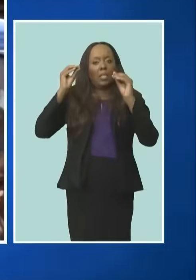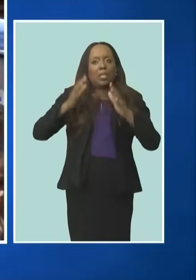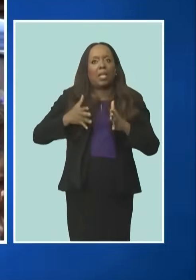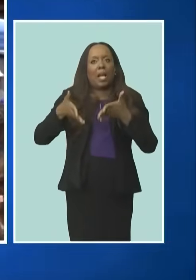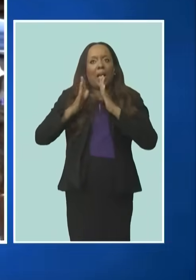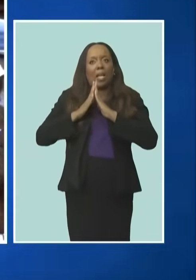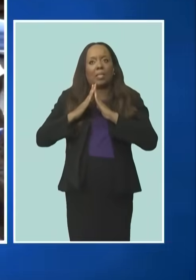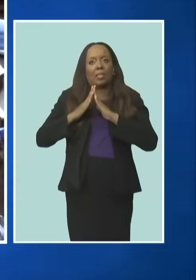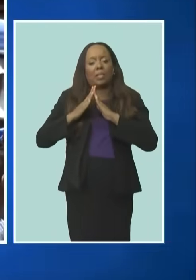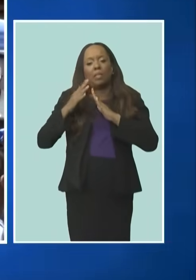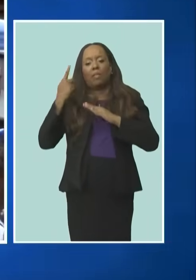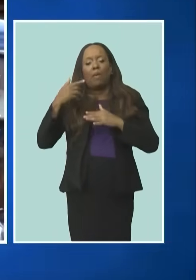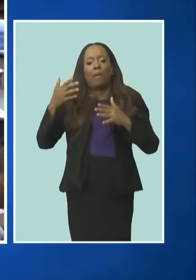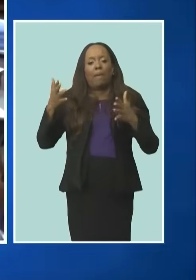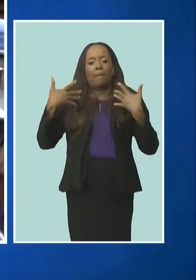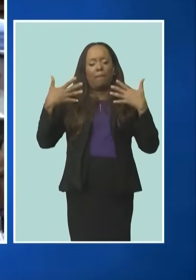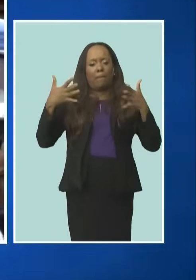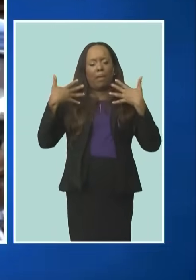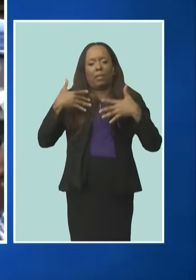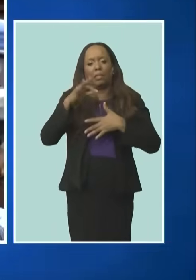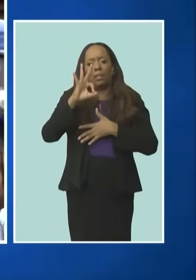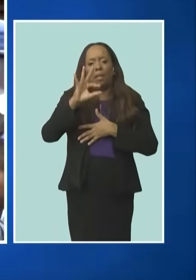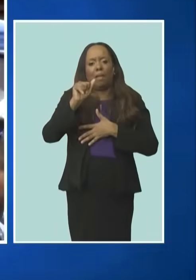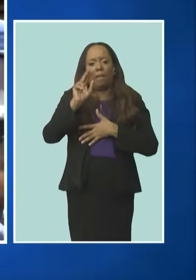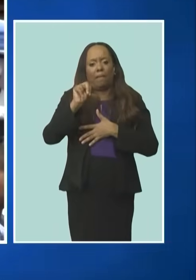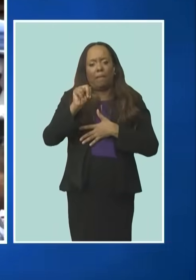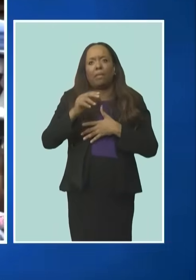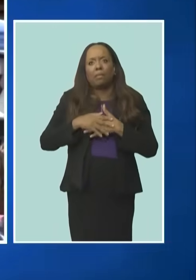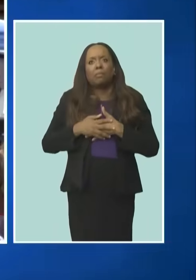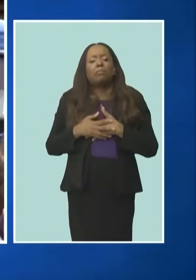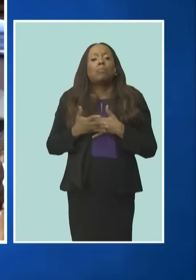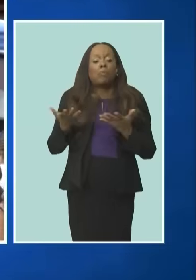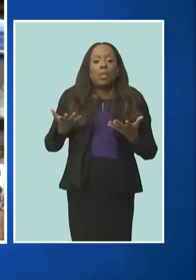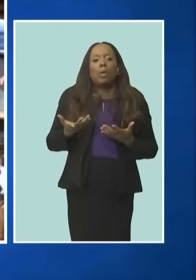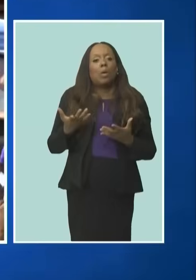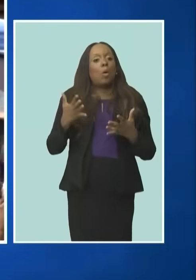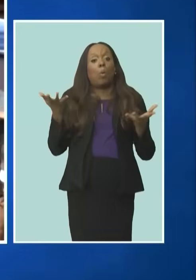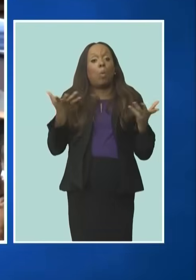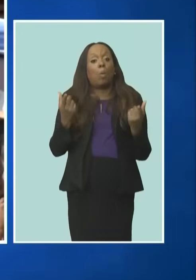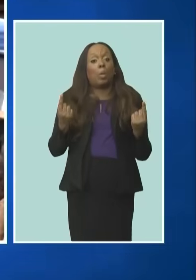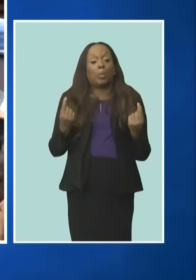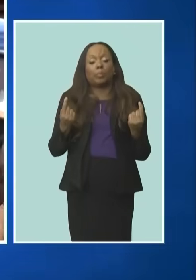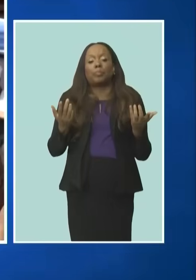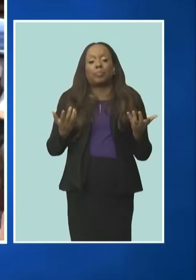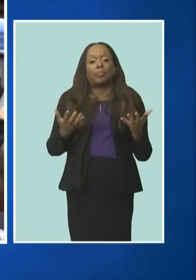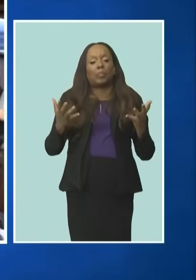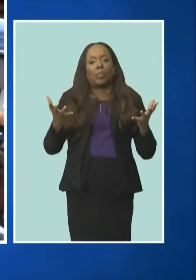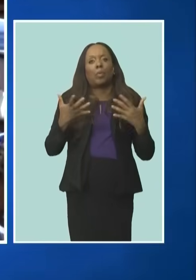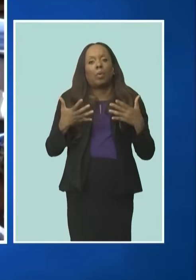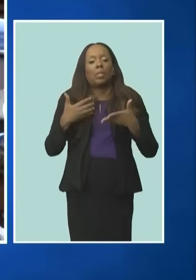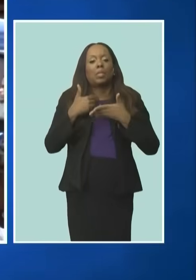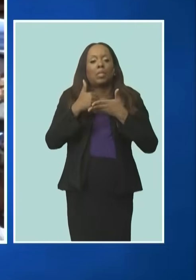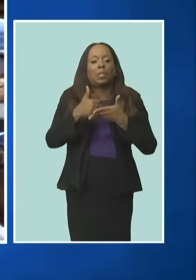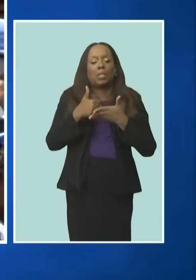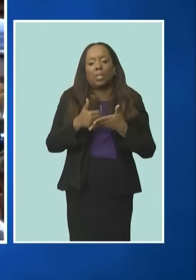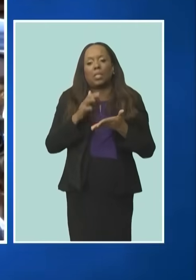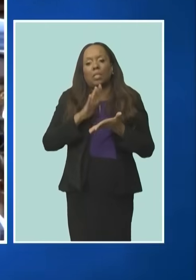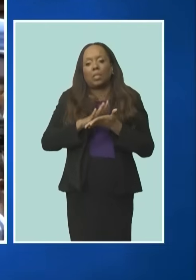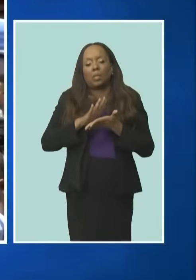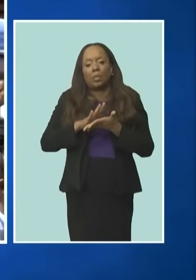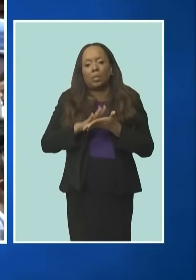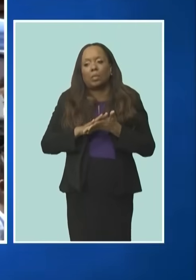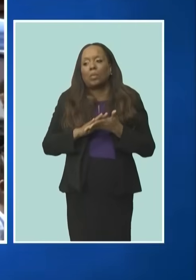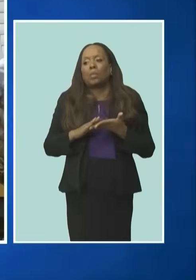through the EcoFit Youth Program, what we really want to do through the Ashley Lashley Foundation is to create and assist schools with having